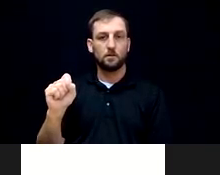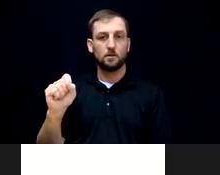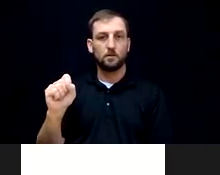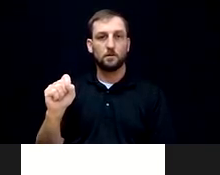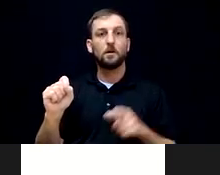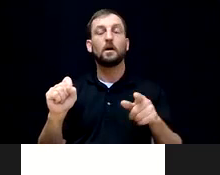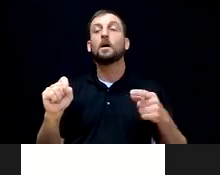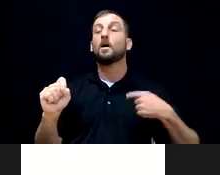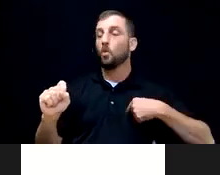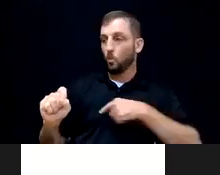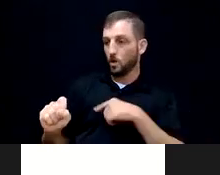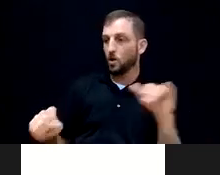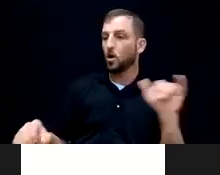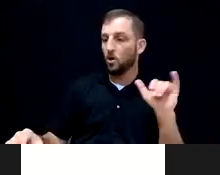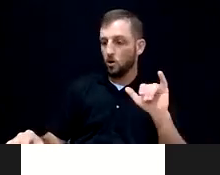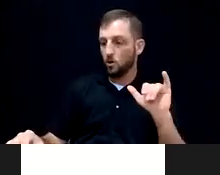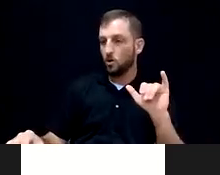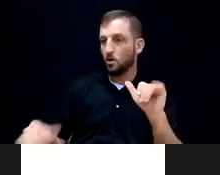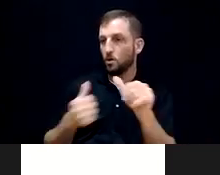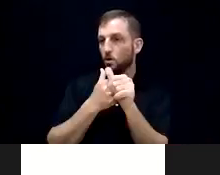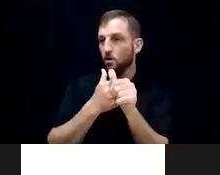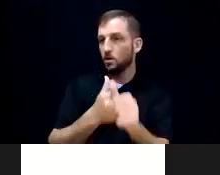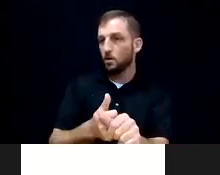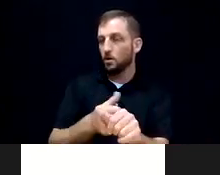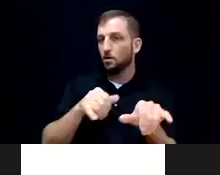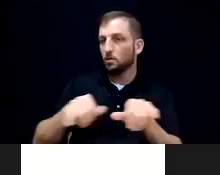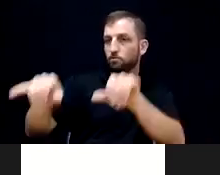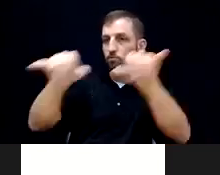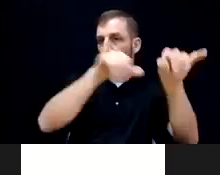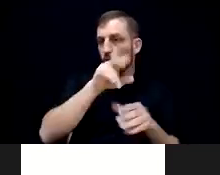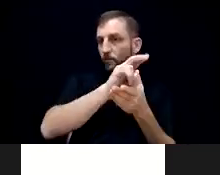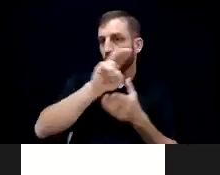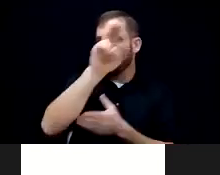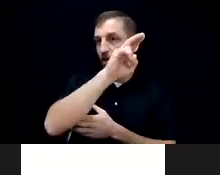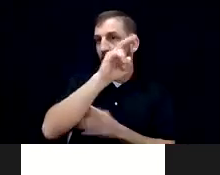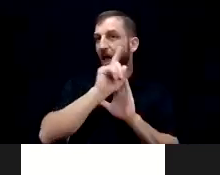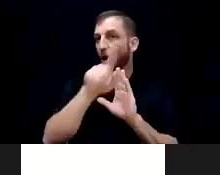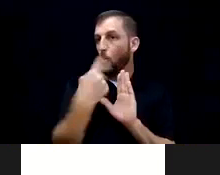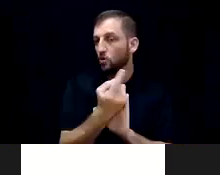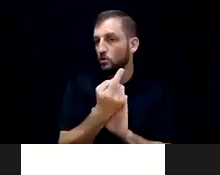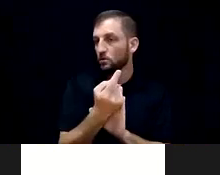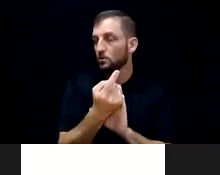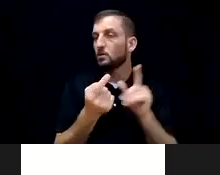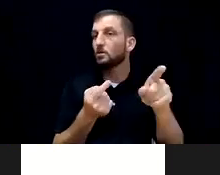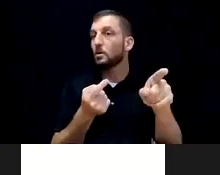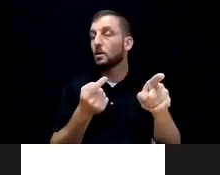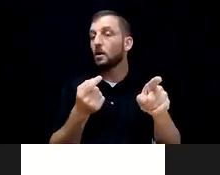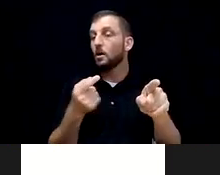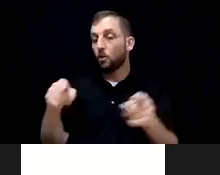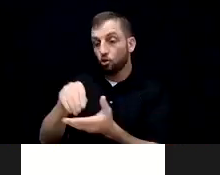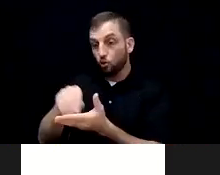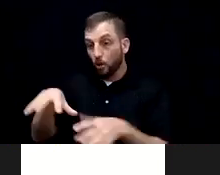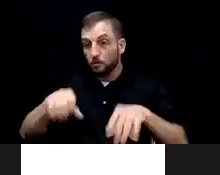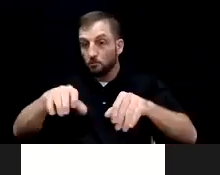We also go with the university hours as far as how many hours the students are